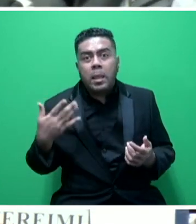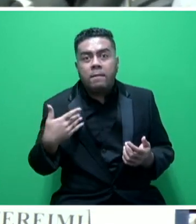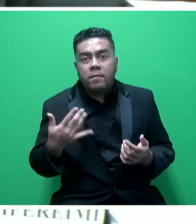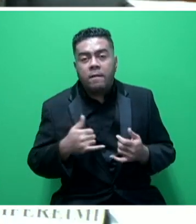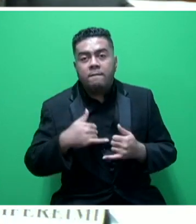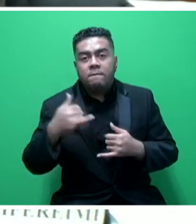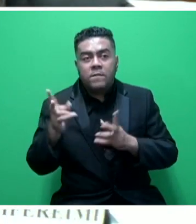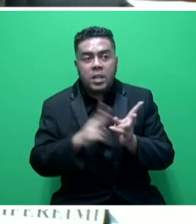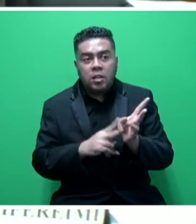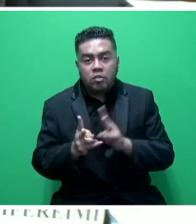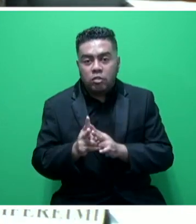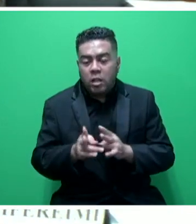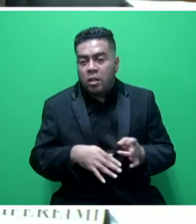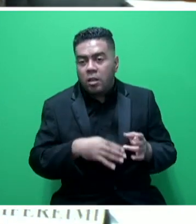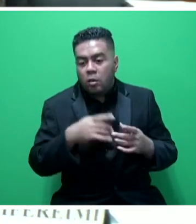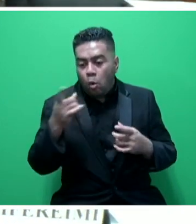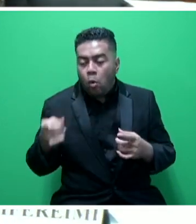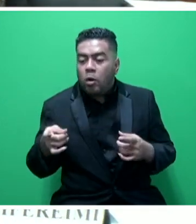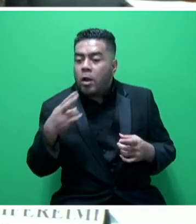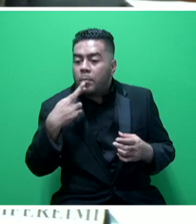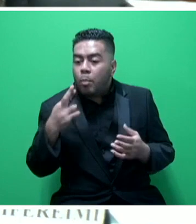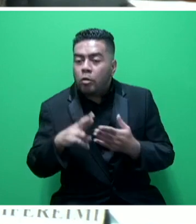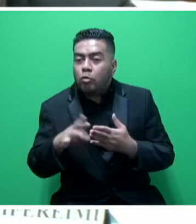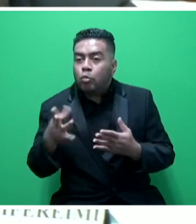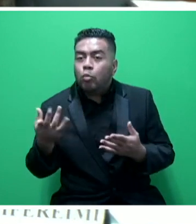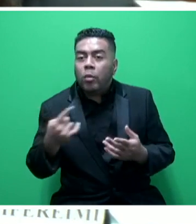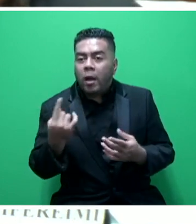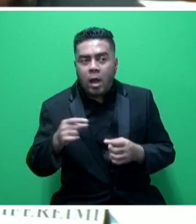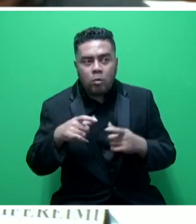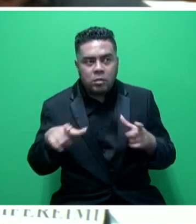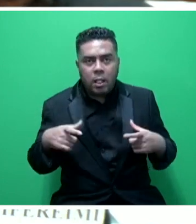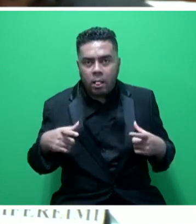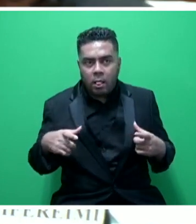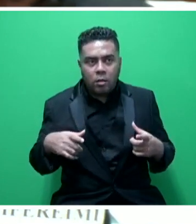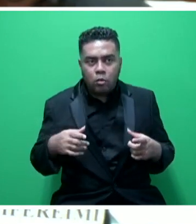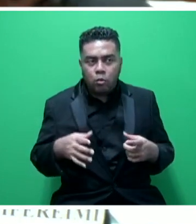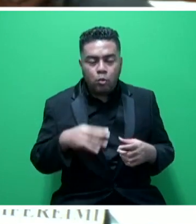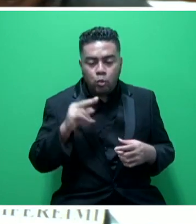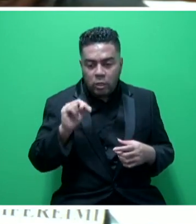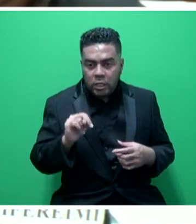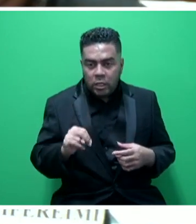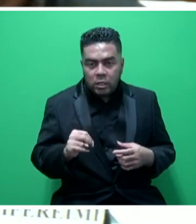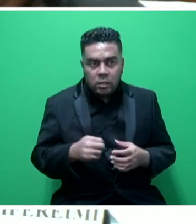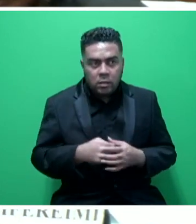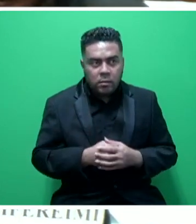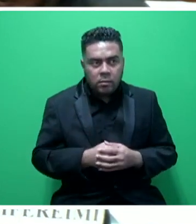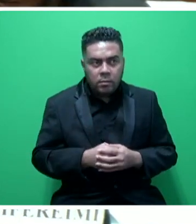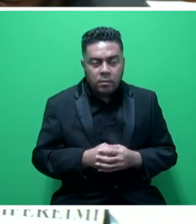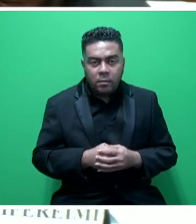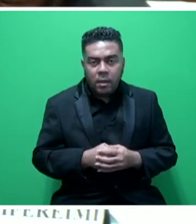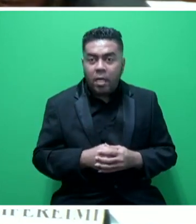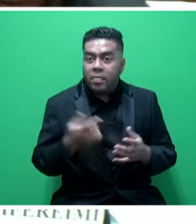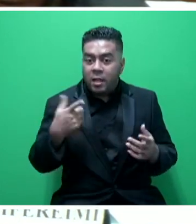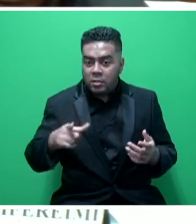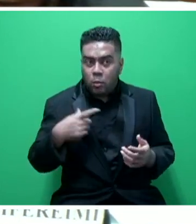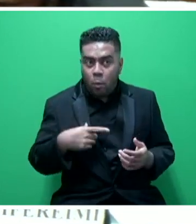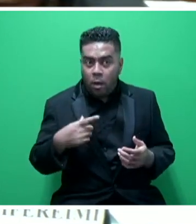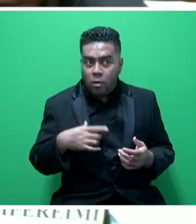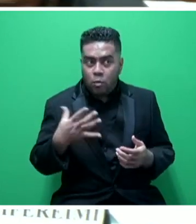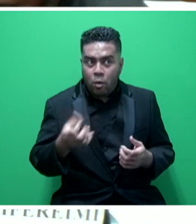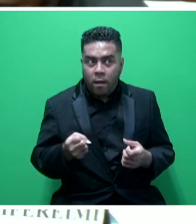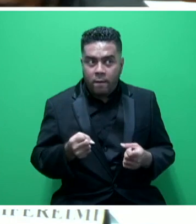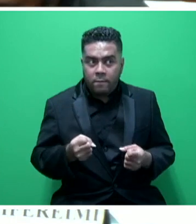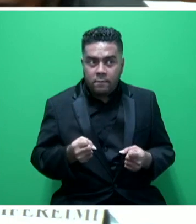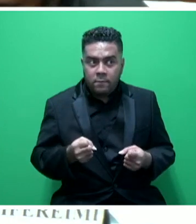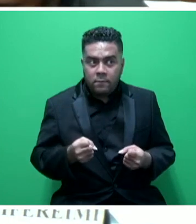they come back but people, you need a permit to come out, and that's why you have the